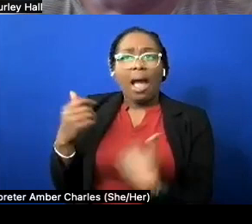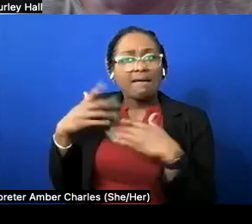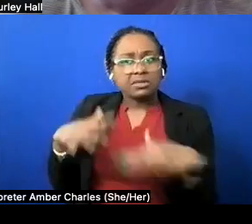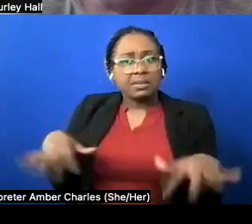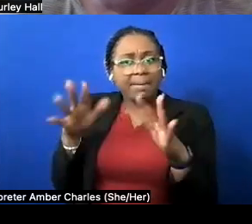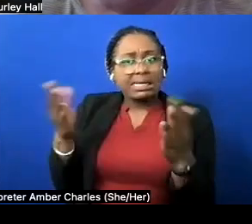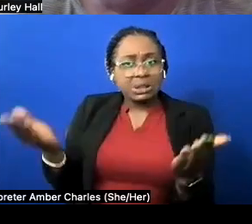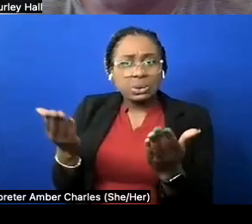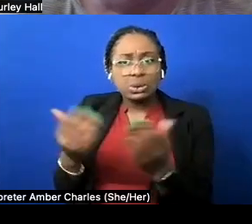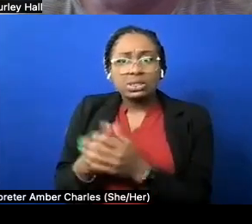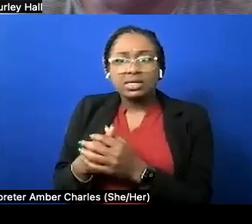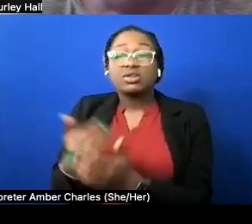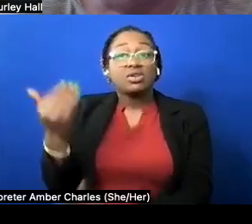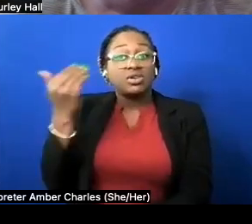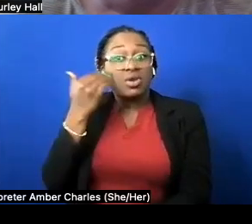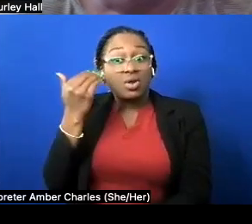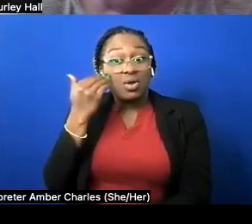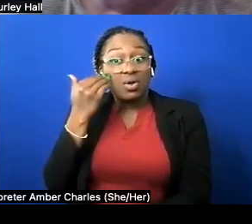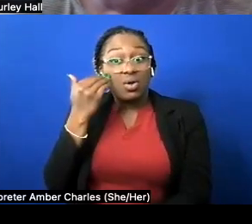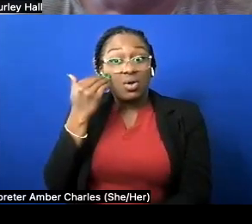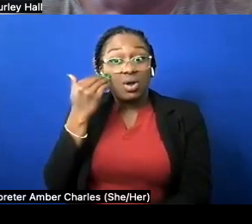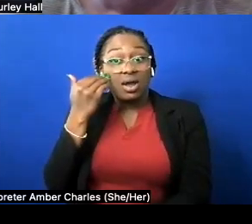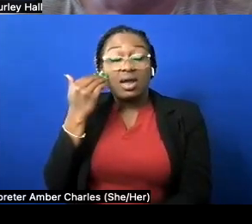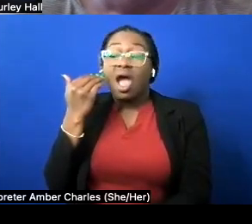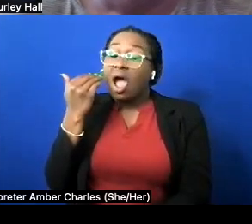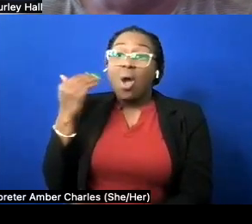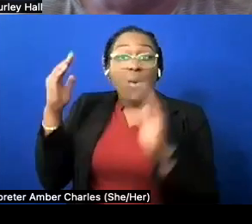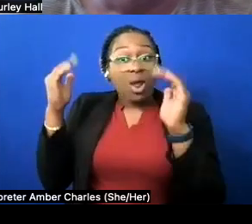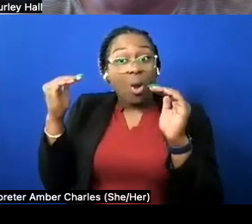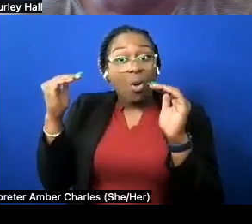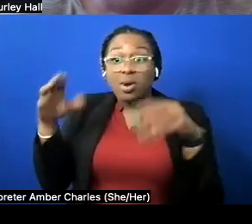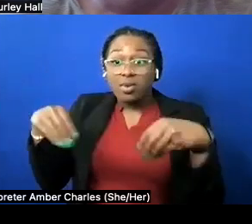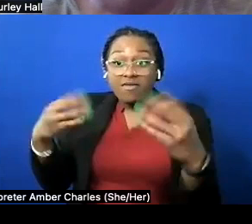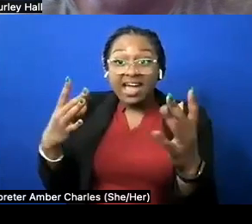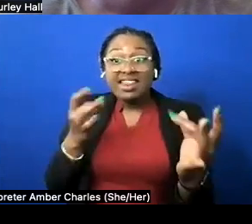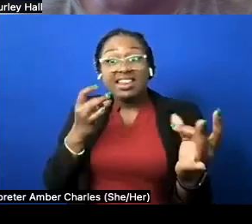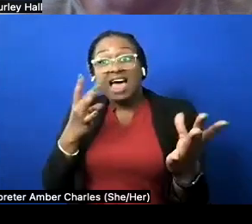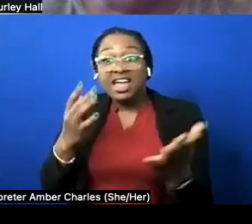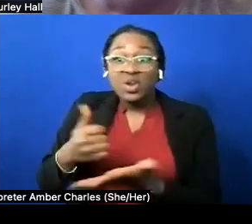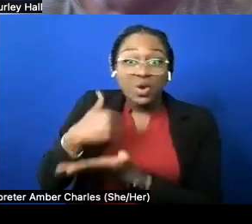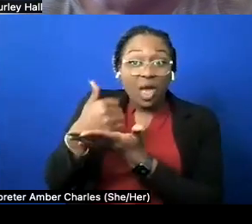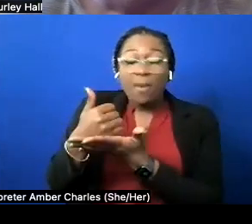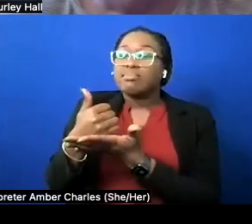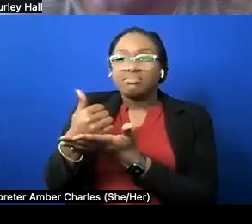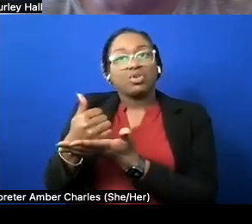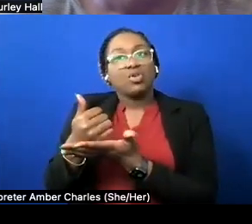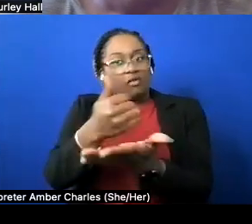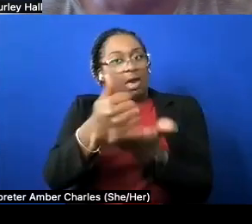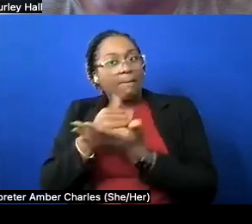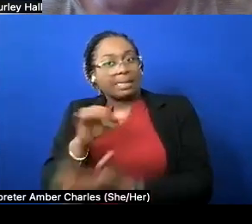So just know that as much as, you know, we hope that we've given you, you've given us so much. You've given me so much. So thank you.